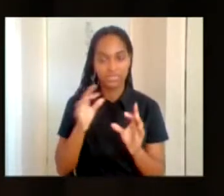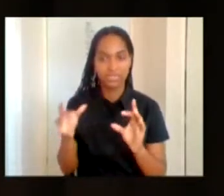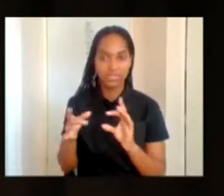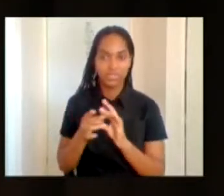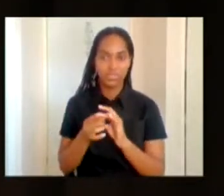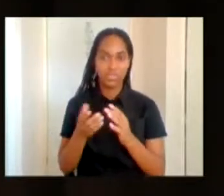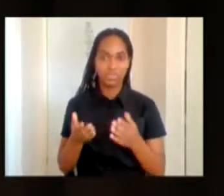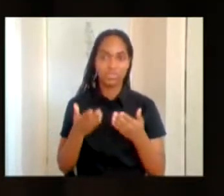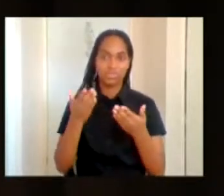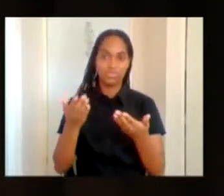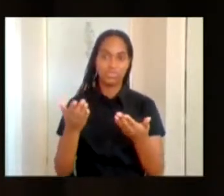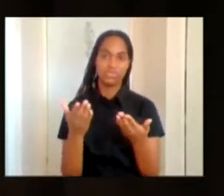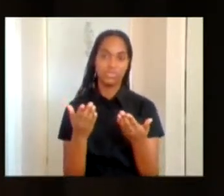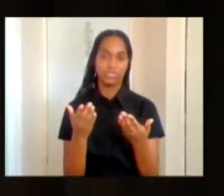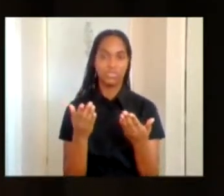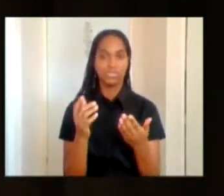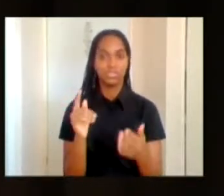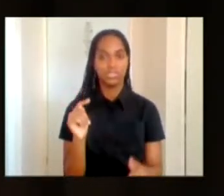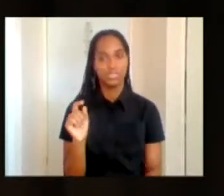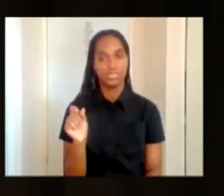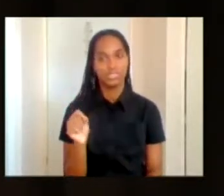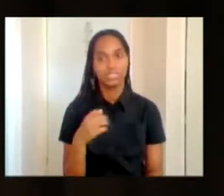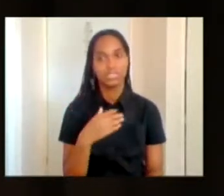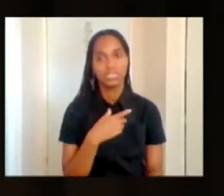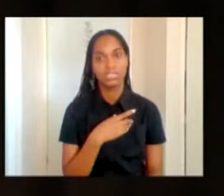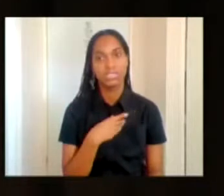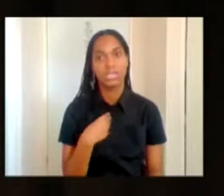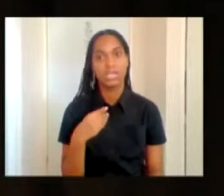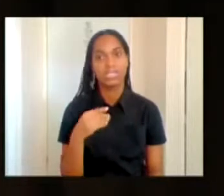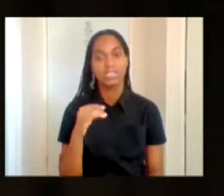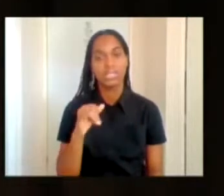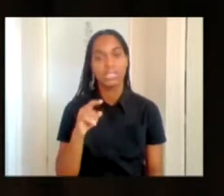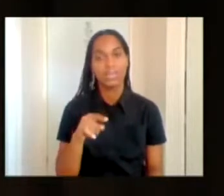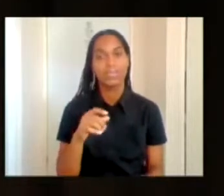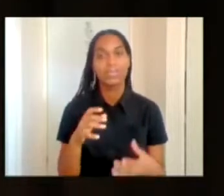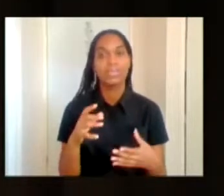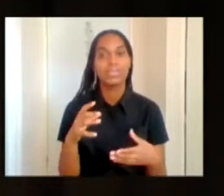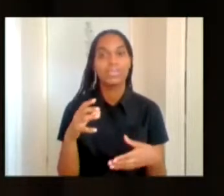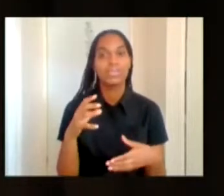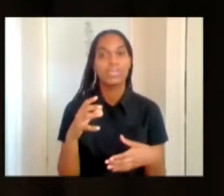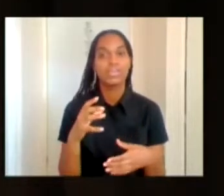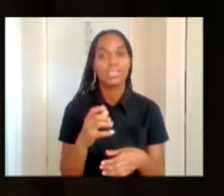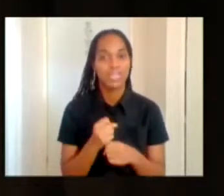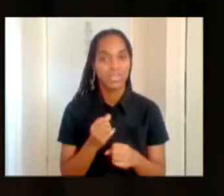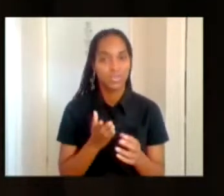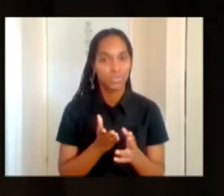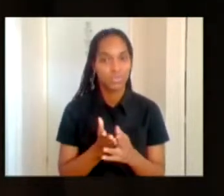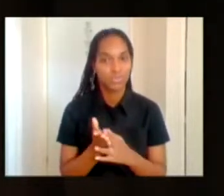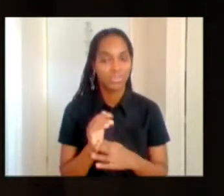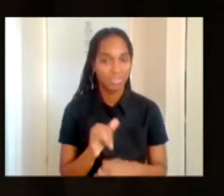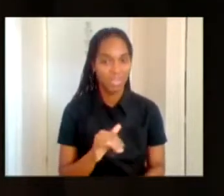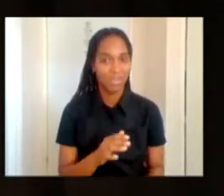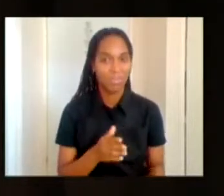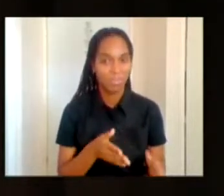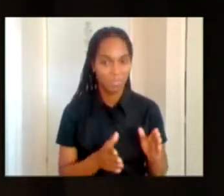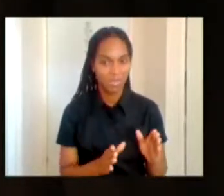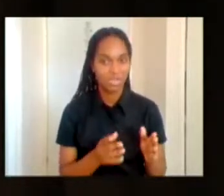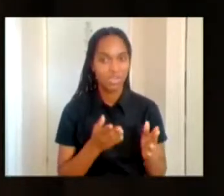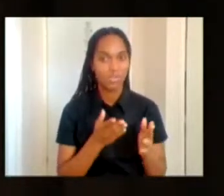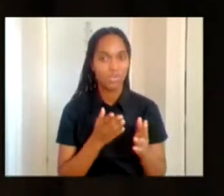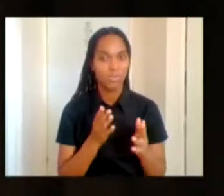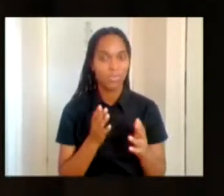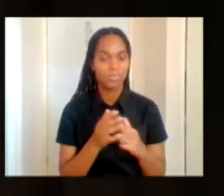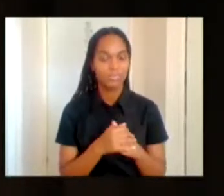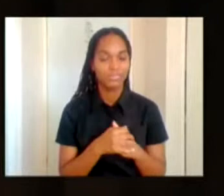clock over MPEG to TS, and then clock, can be recovered through the, that matter by the receiver. But,